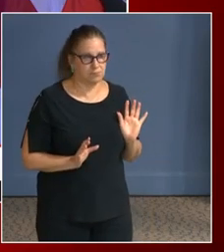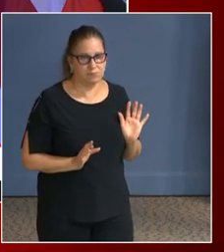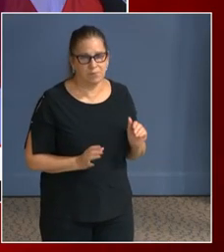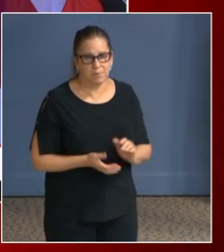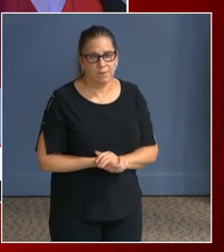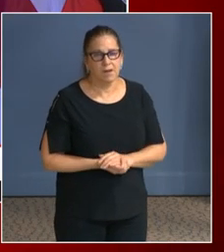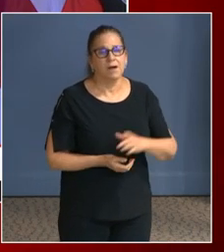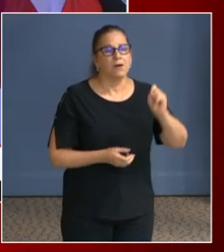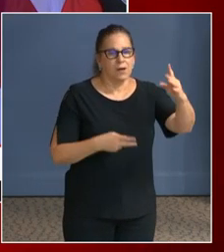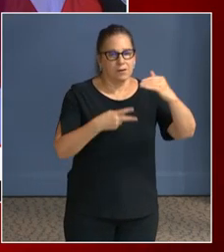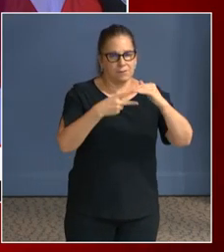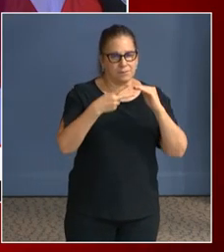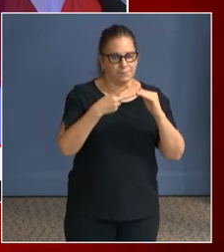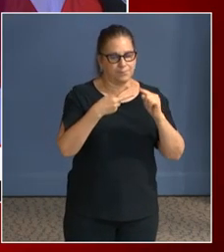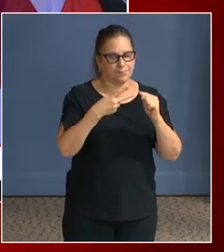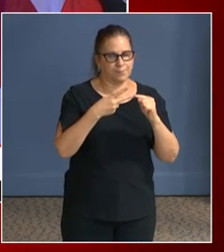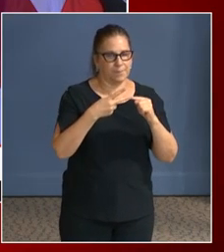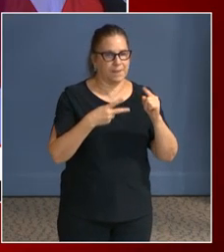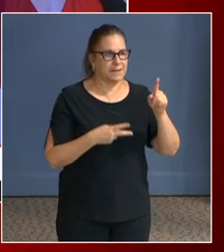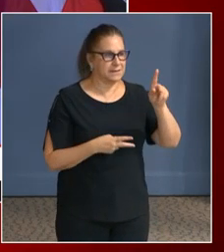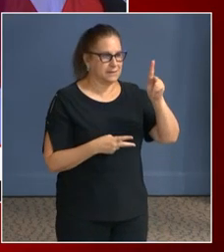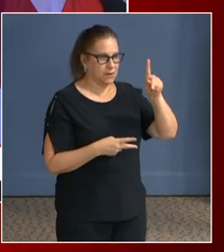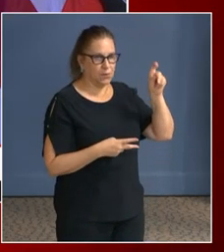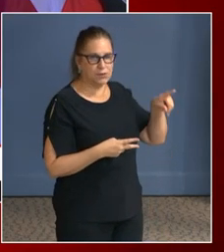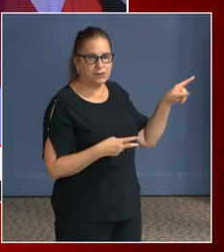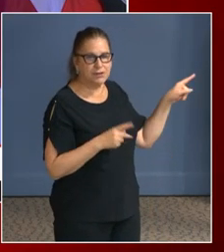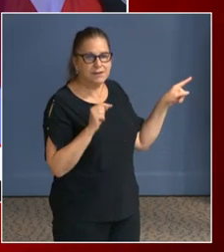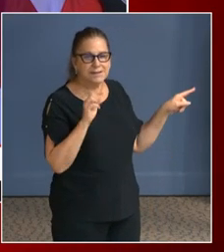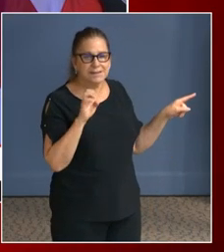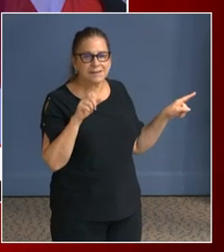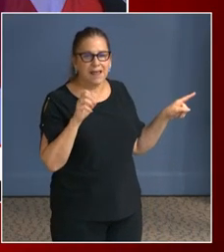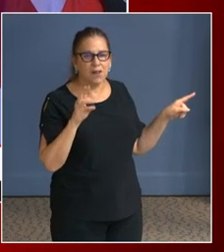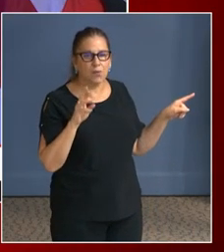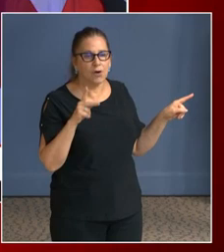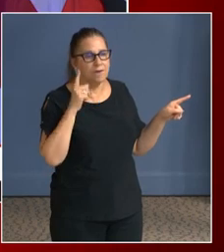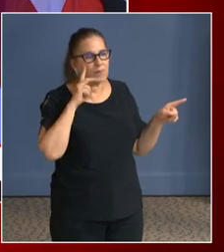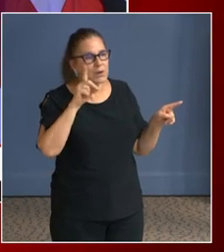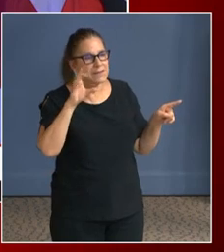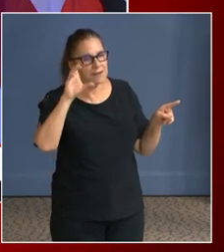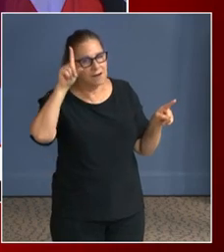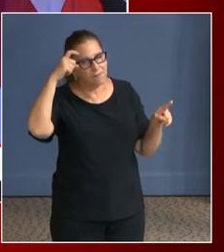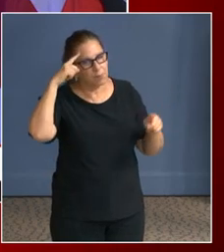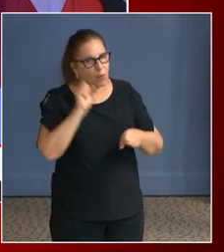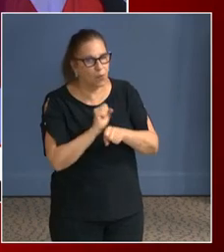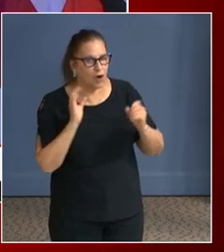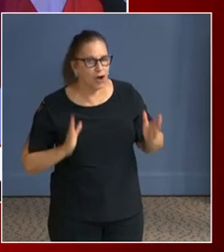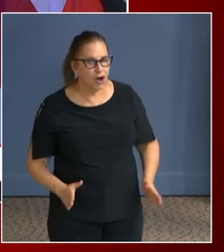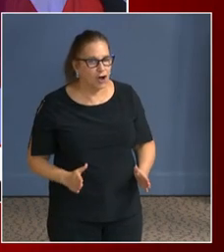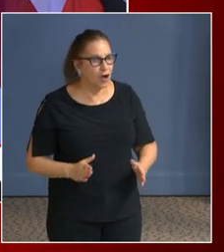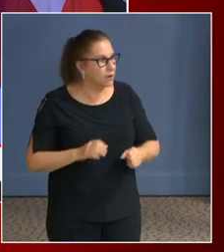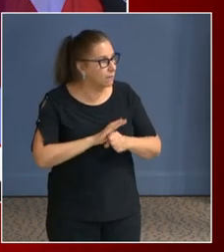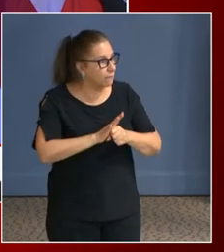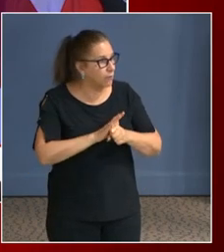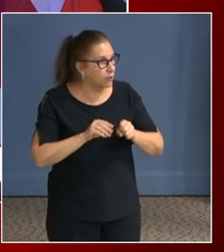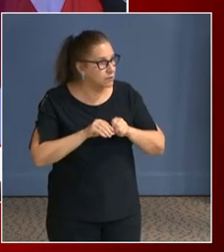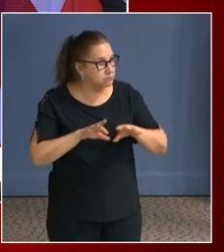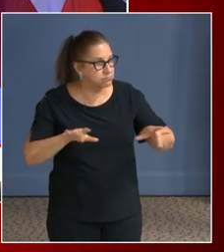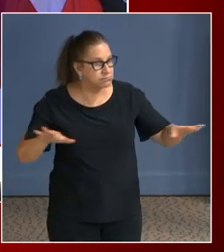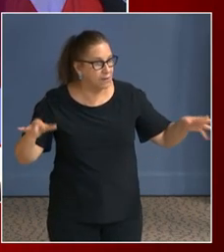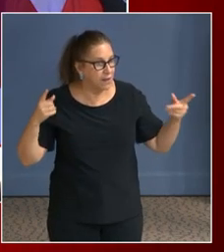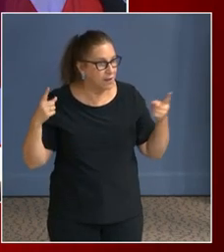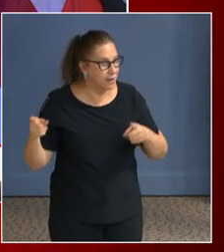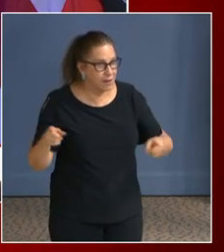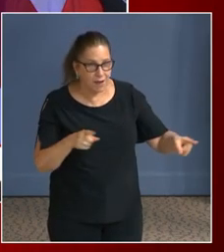many people who work for DC government have been teleworking since this pandemic set in.